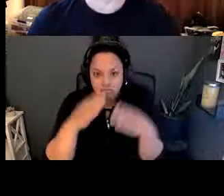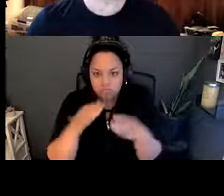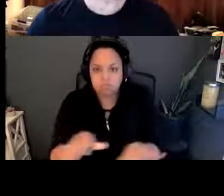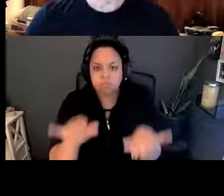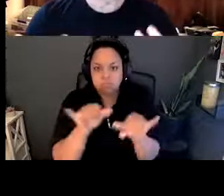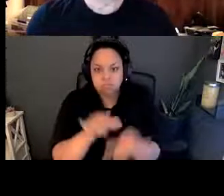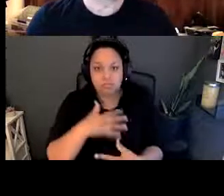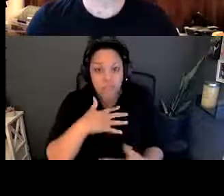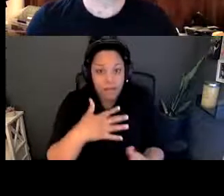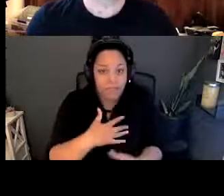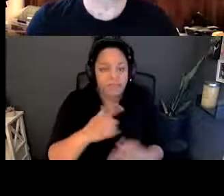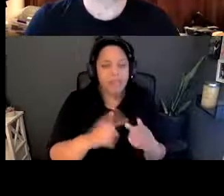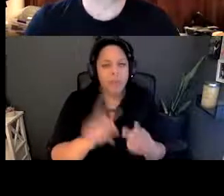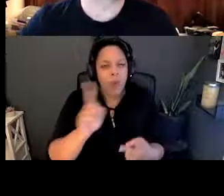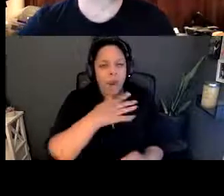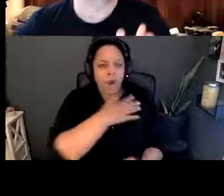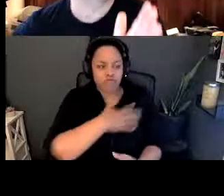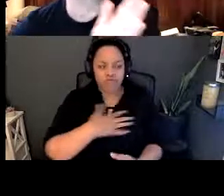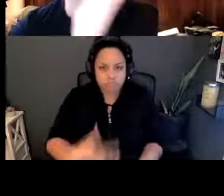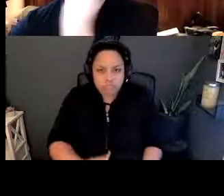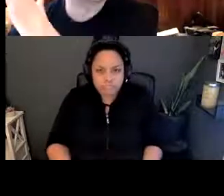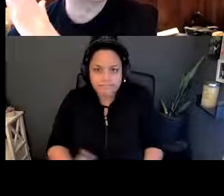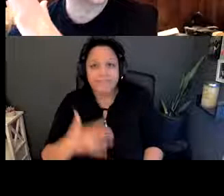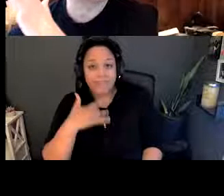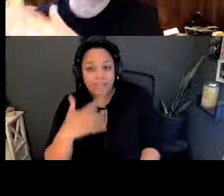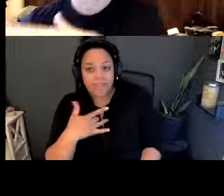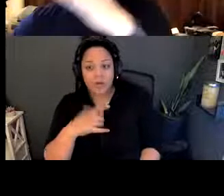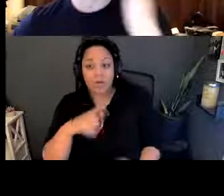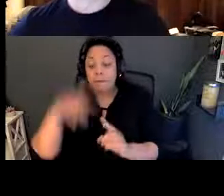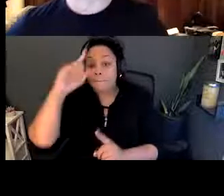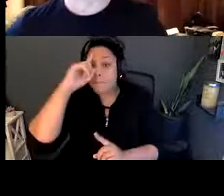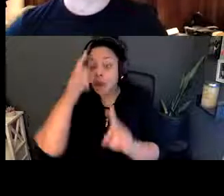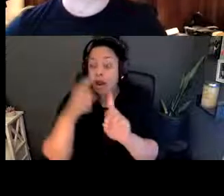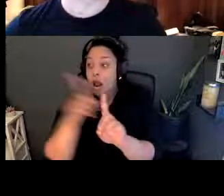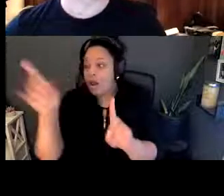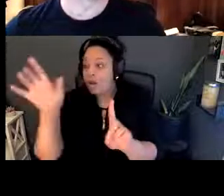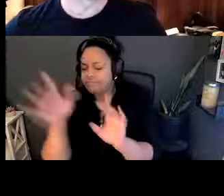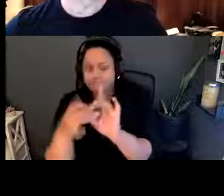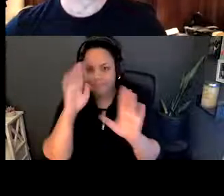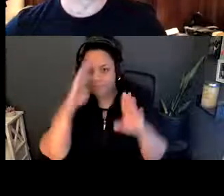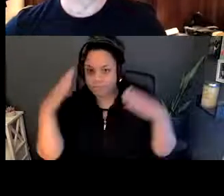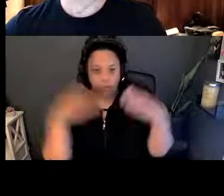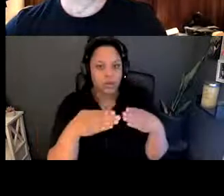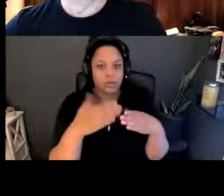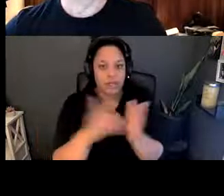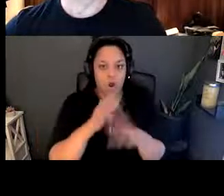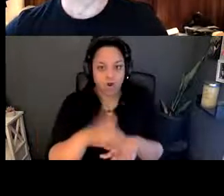a feeling, like focusing, again, when you let go of the mind wandering, you refocus your attention,